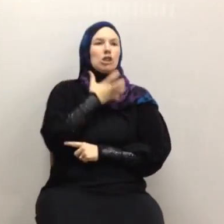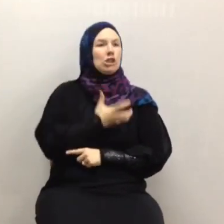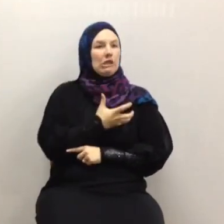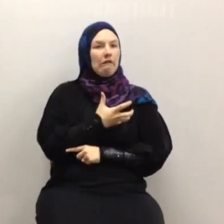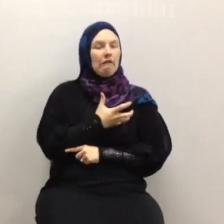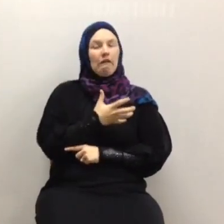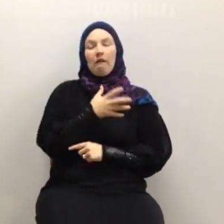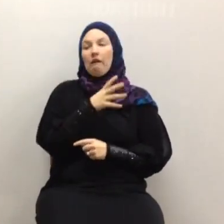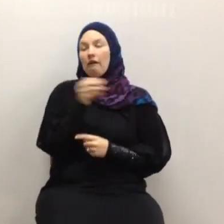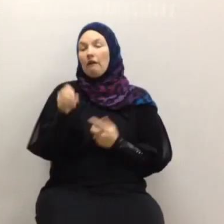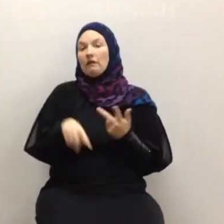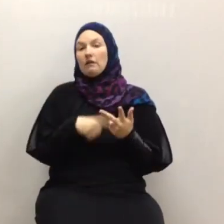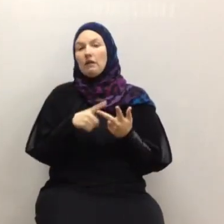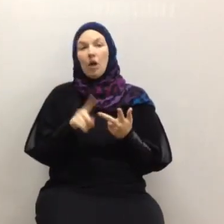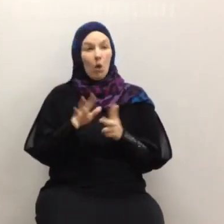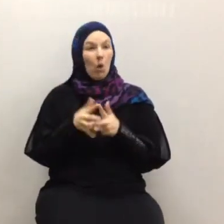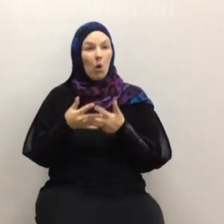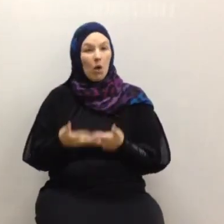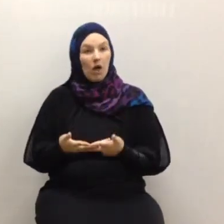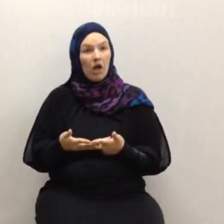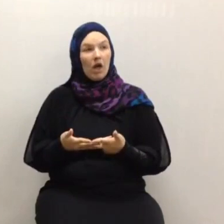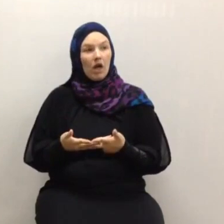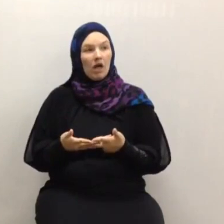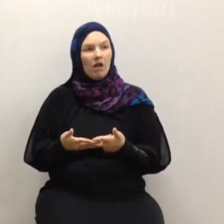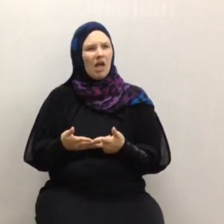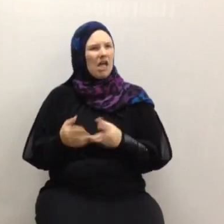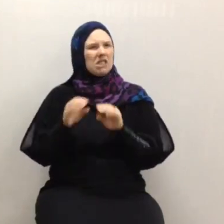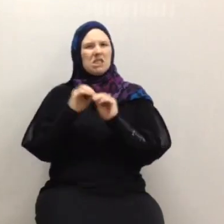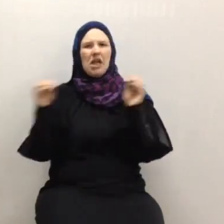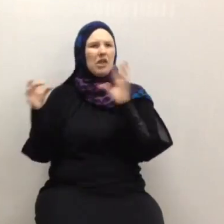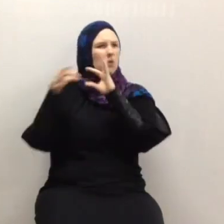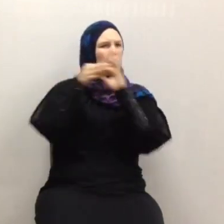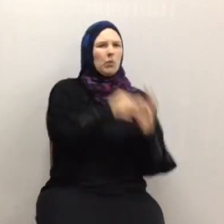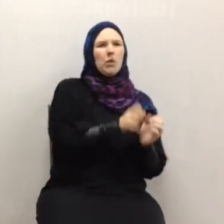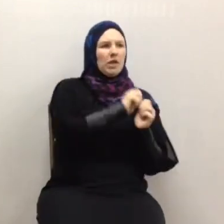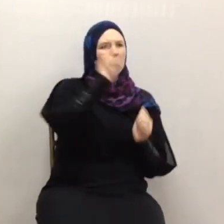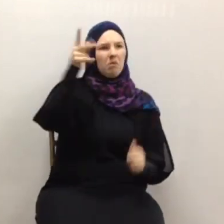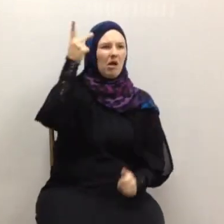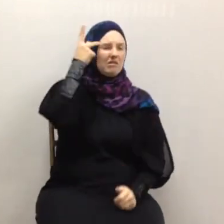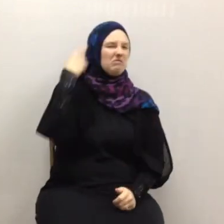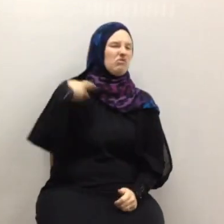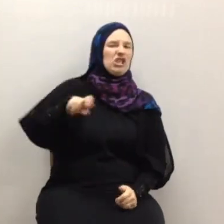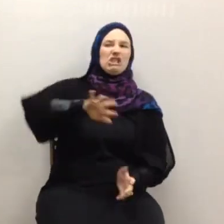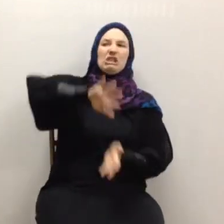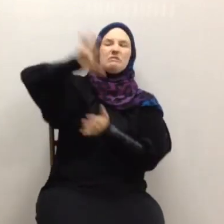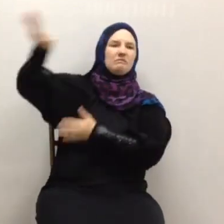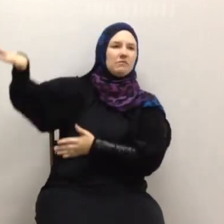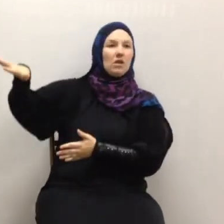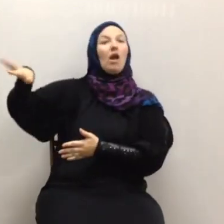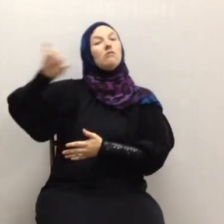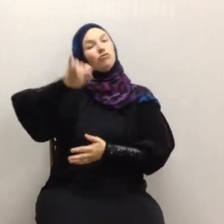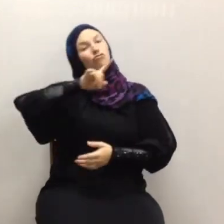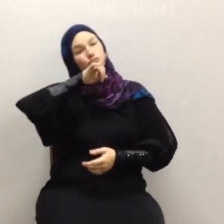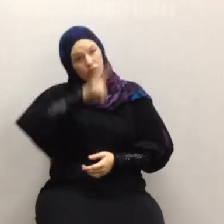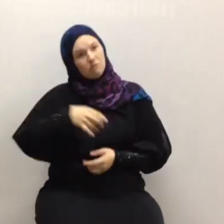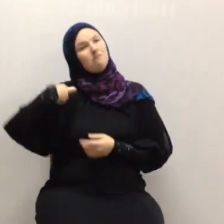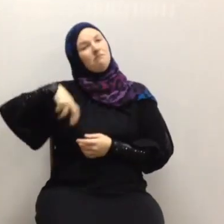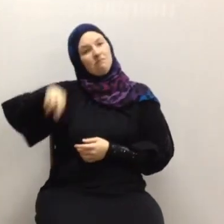Quran has nothing to do with politics, it's religion. Yes, that is true, but according to whose